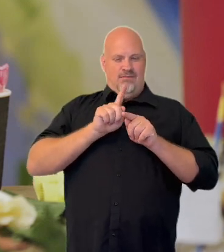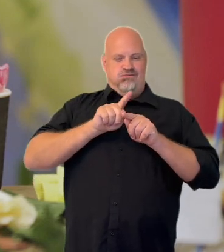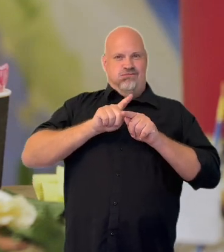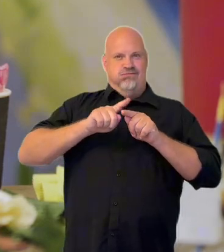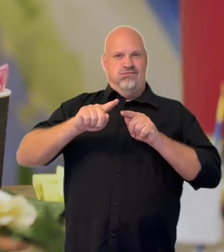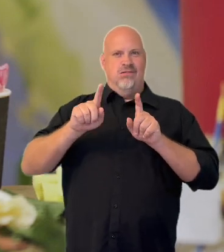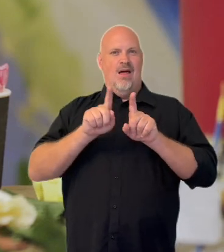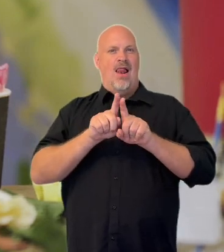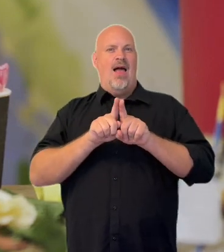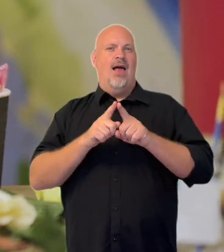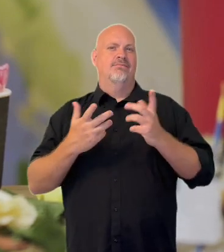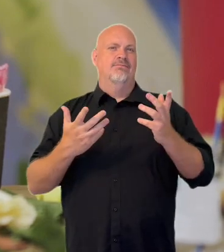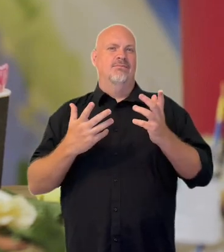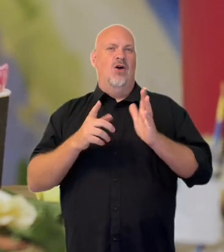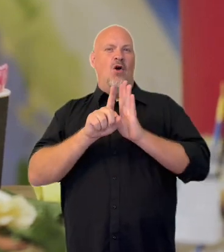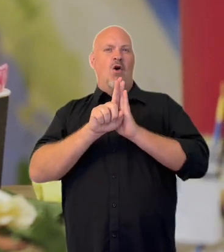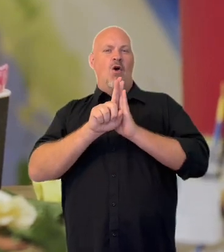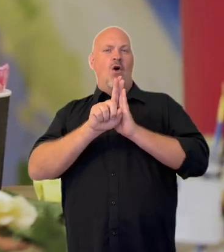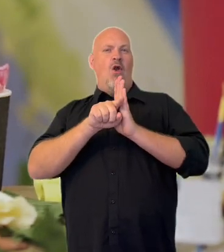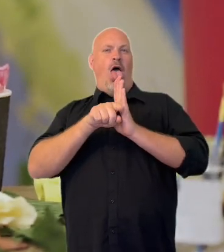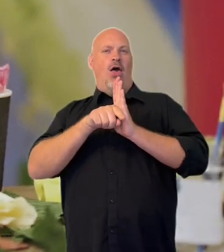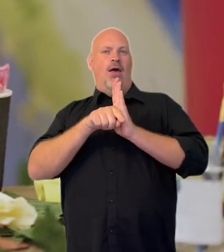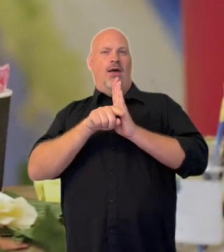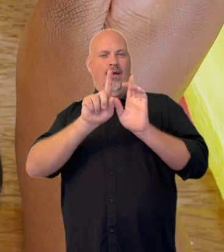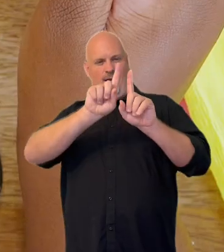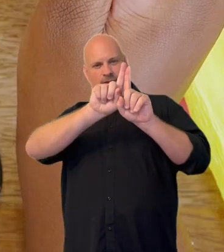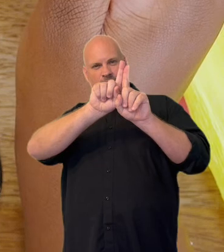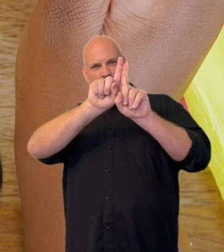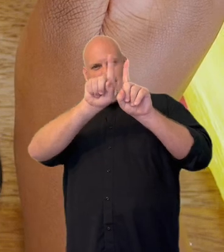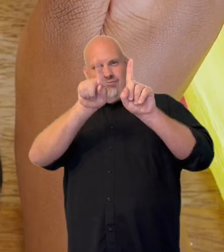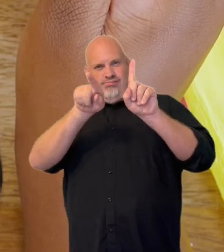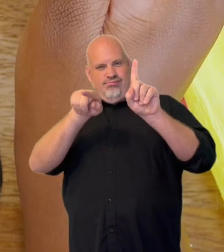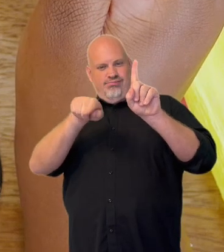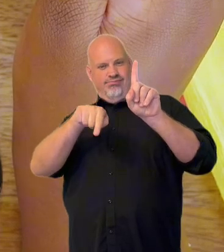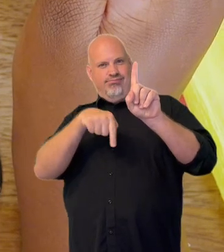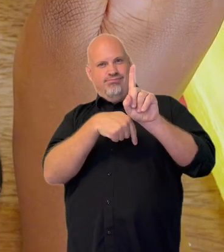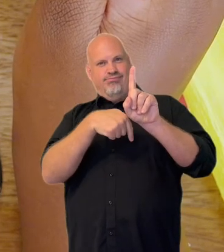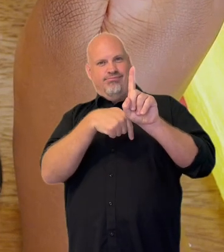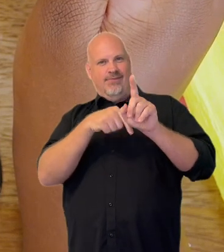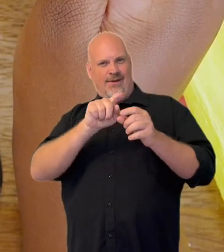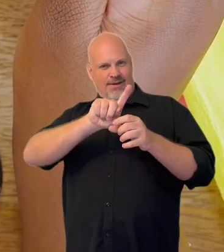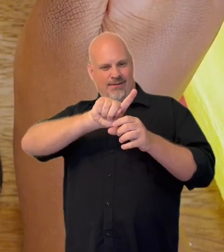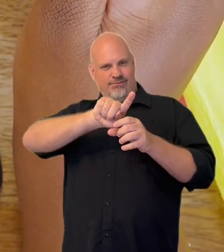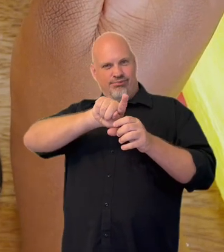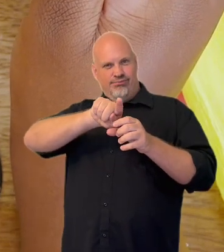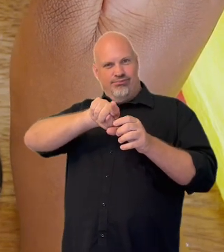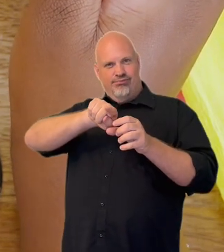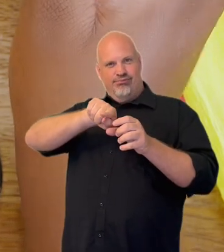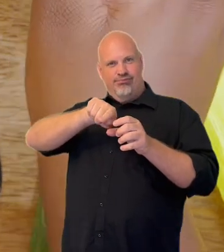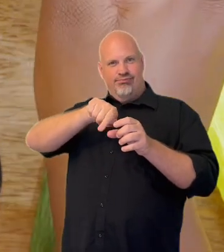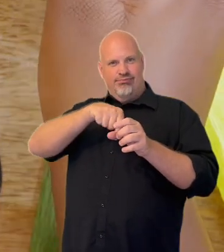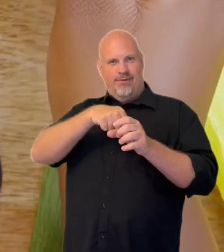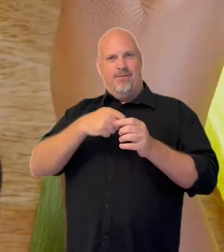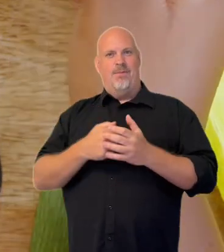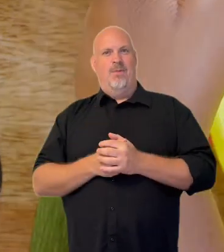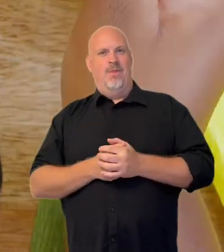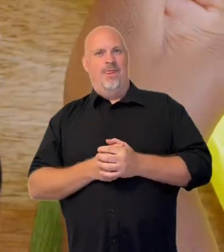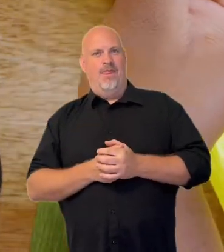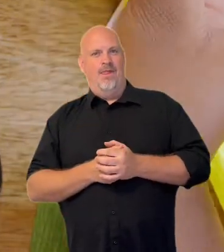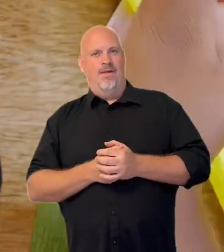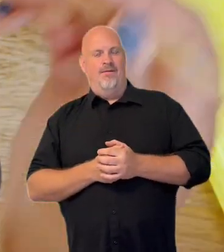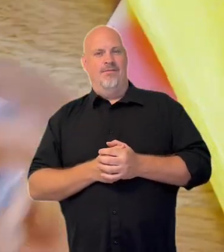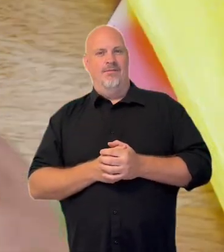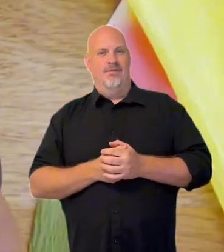then you want another piece that's going across from 2 to